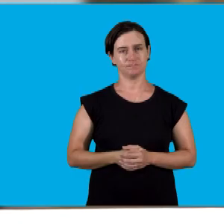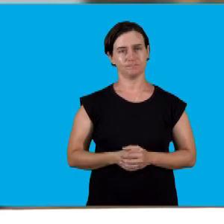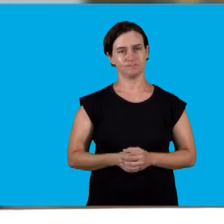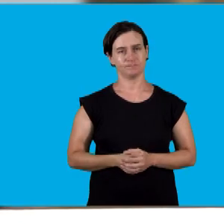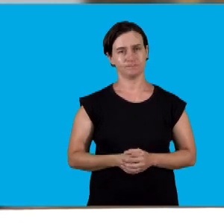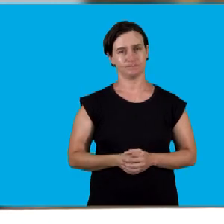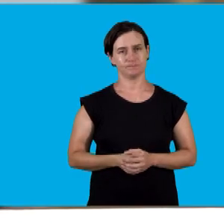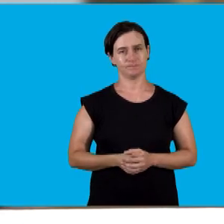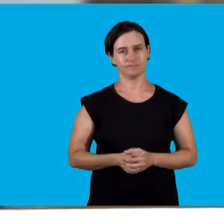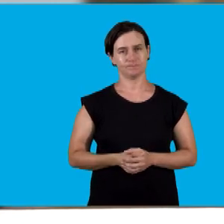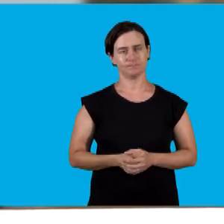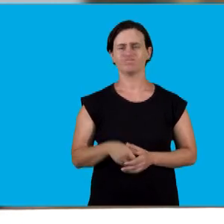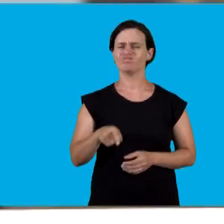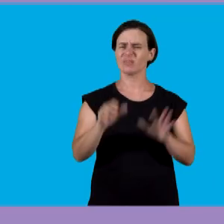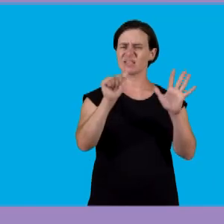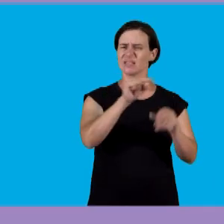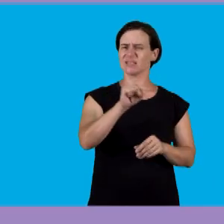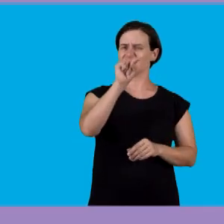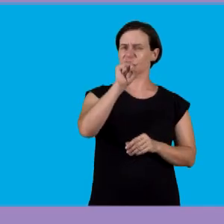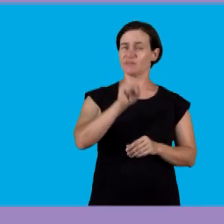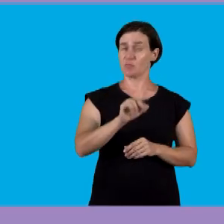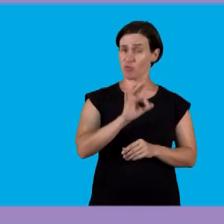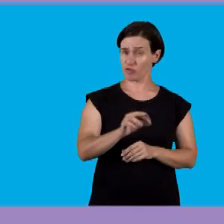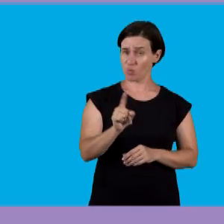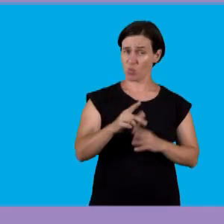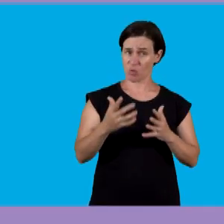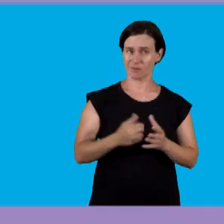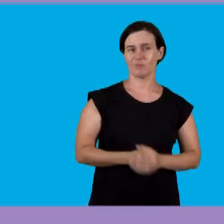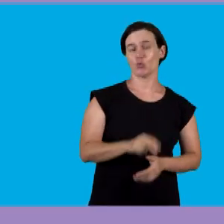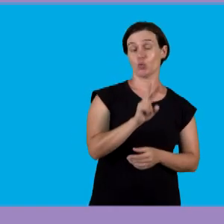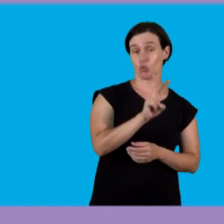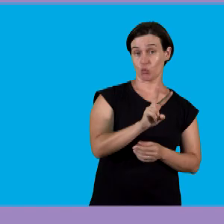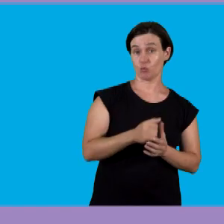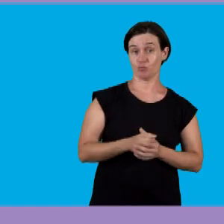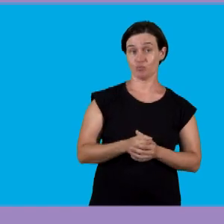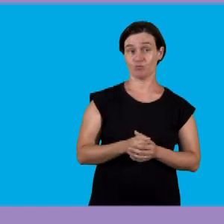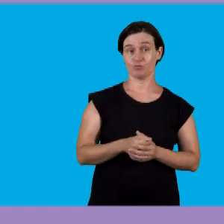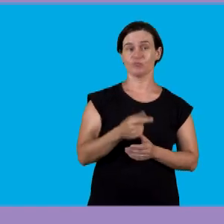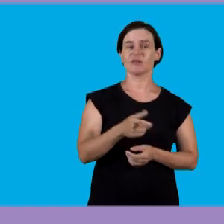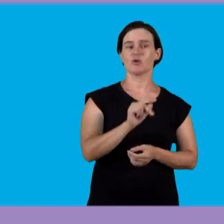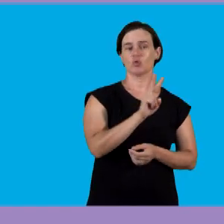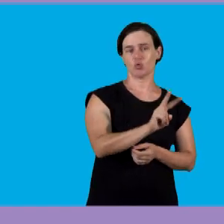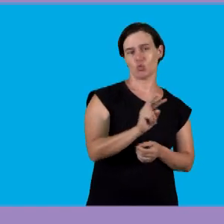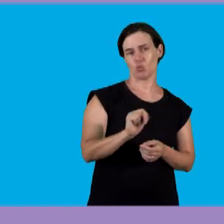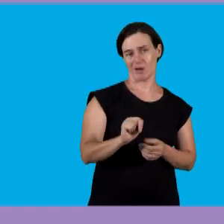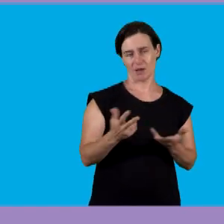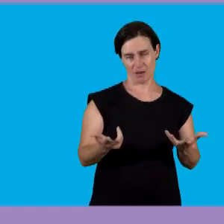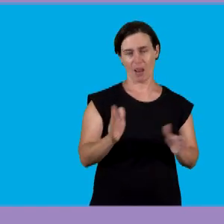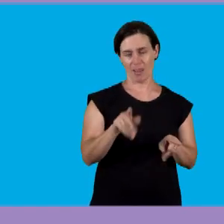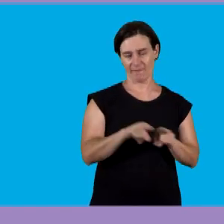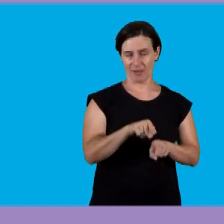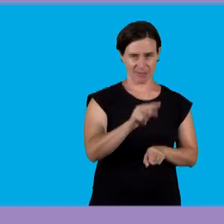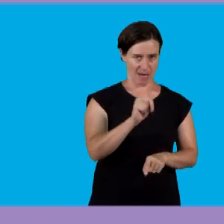go ahead and divide. So what is 6 divided by 3? That is 2. And we're going to write that variable as it